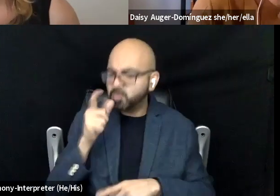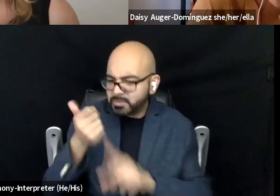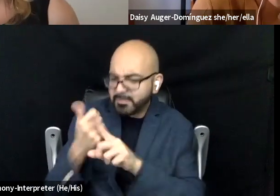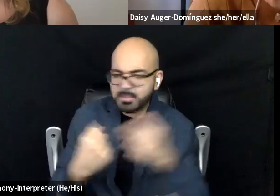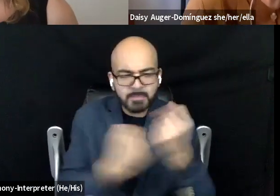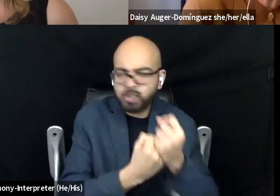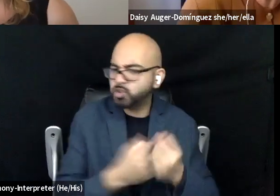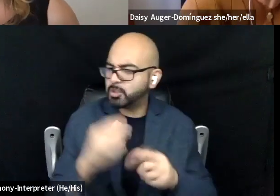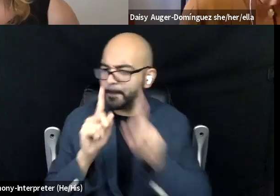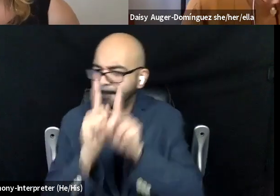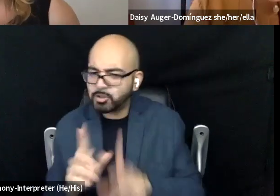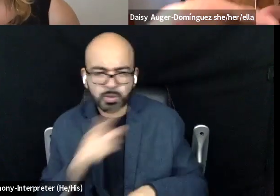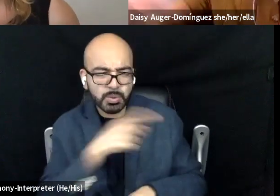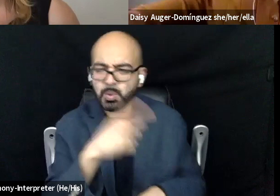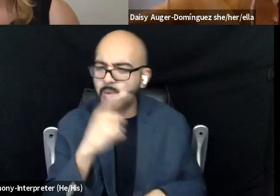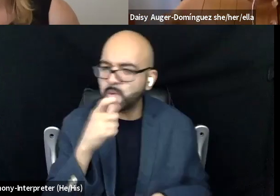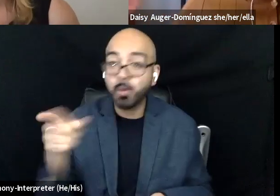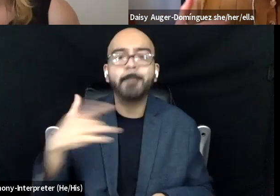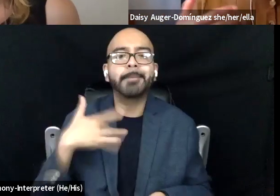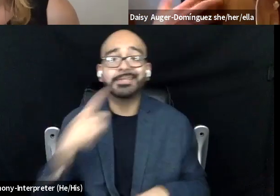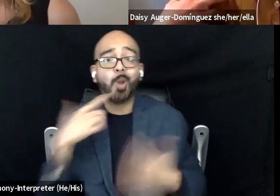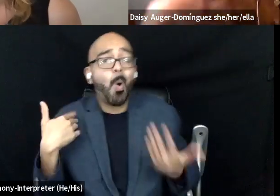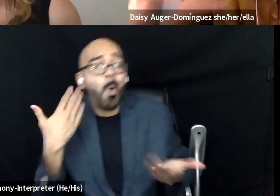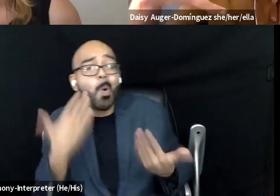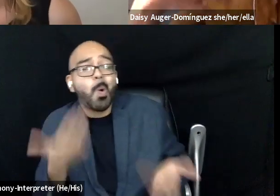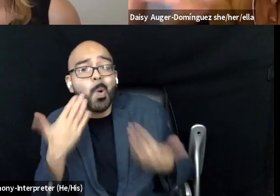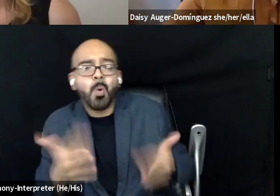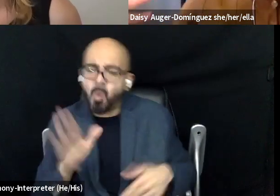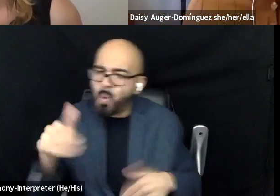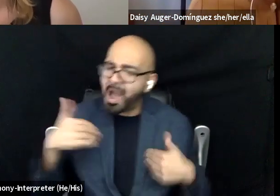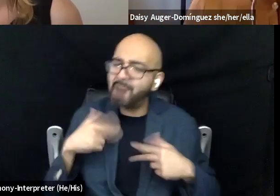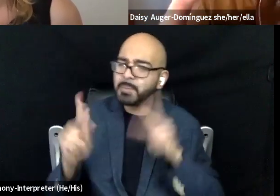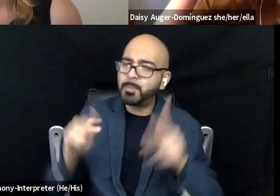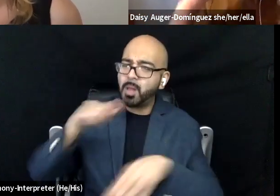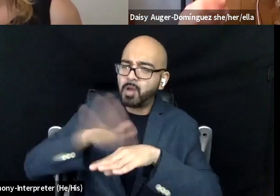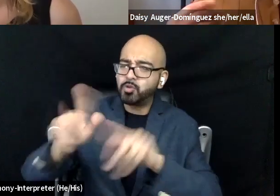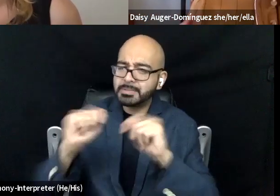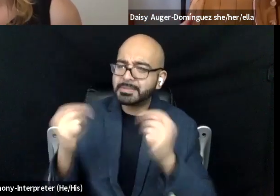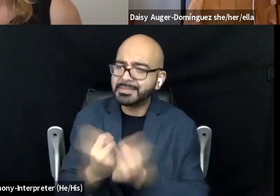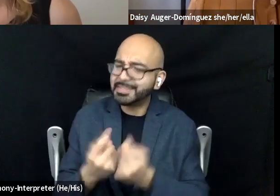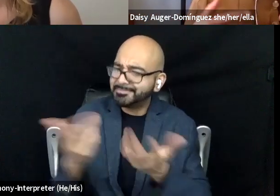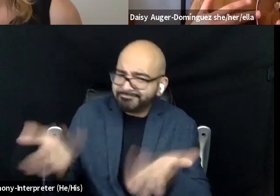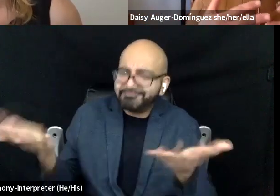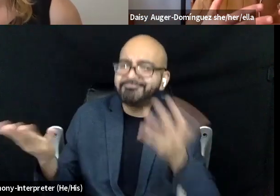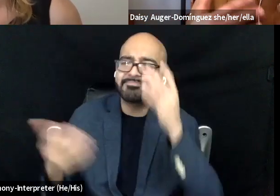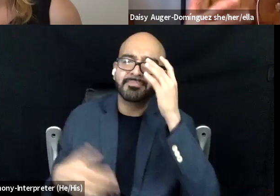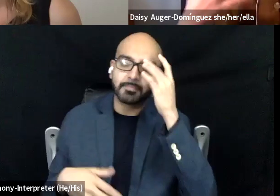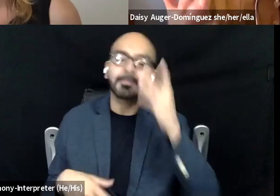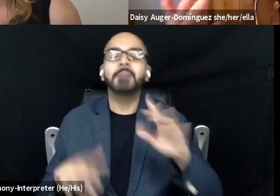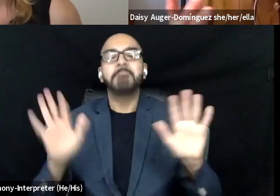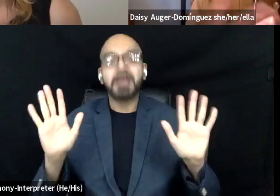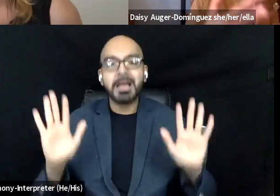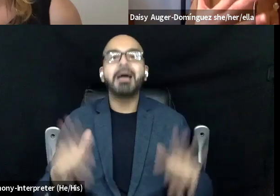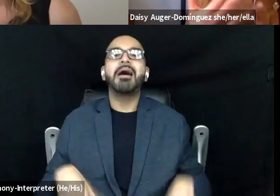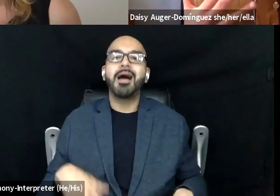tell me, they're like, well, I don't know. And I was like, well, you've got people in your team. So I'm always encouraging them to find them. But I have actually, I